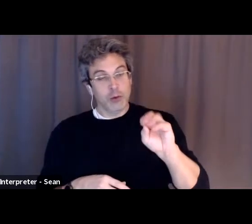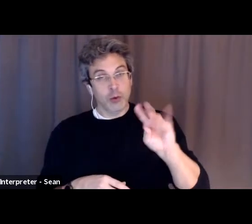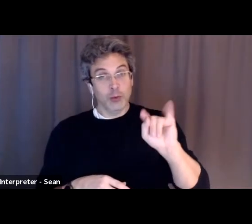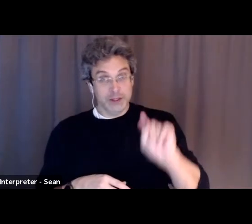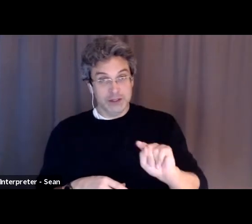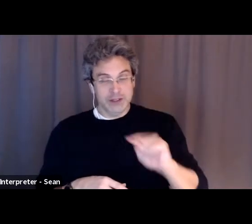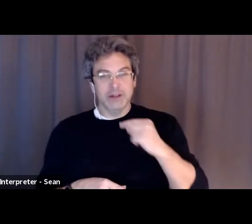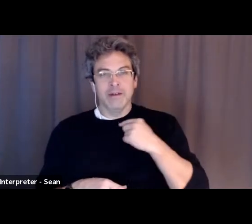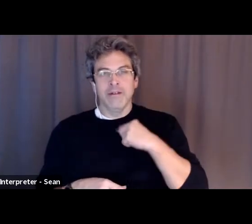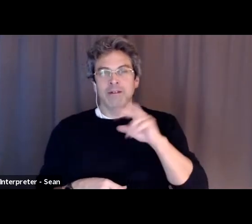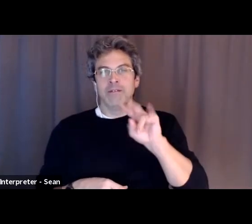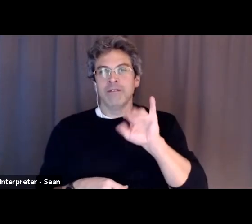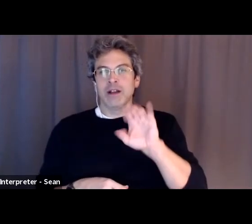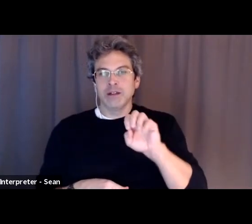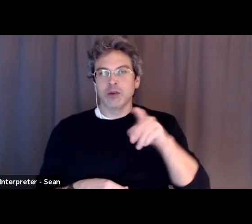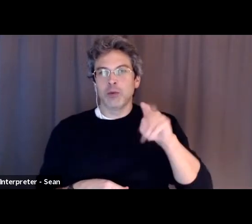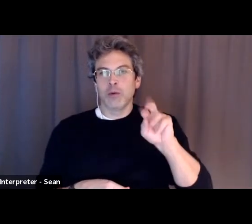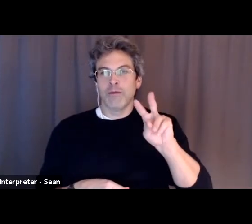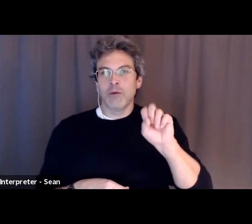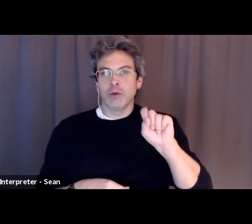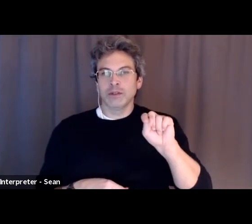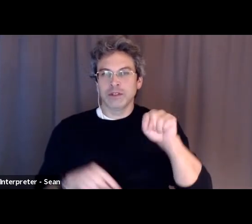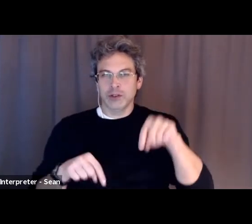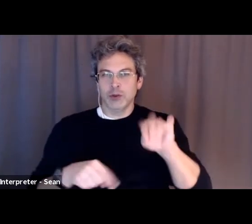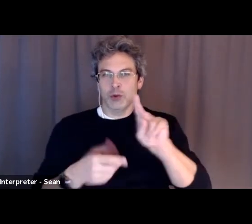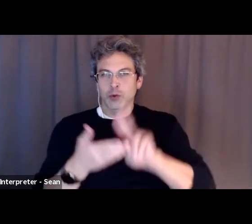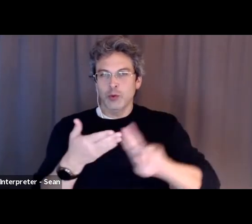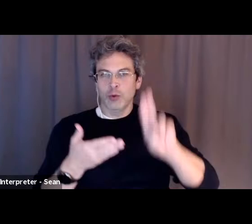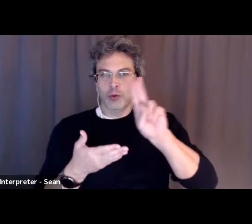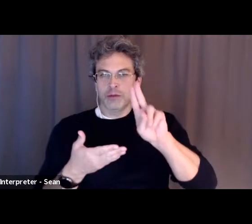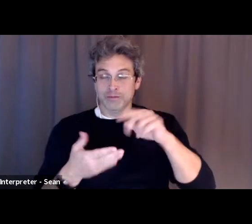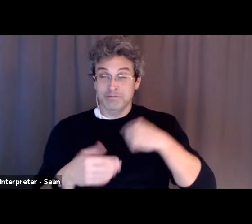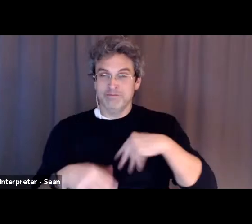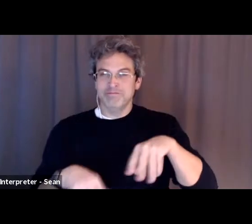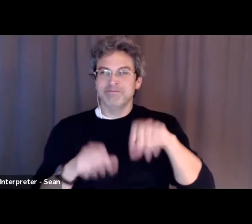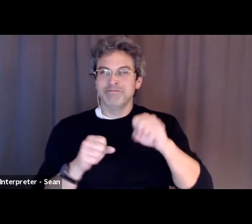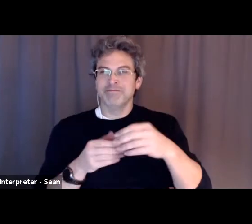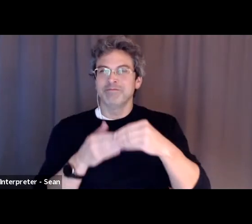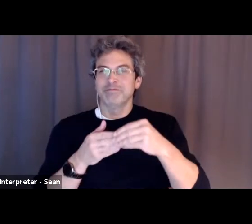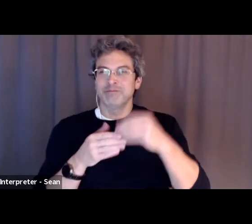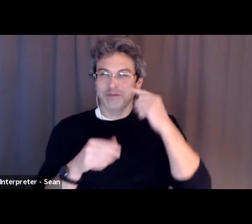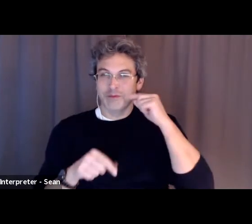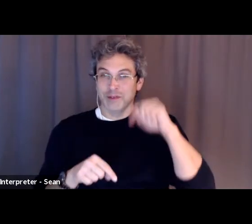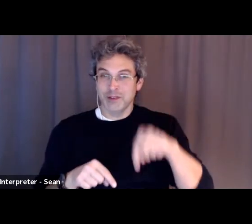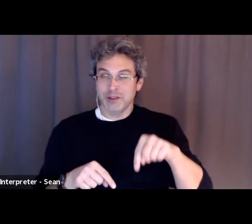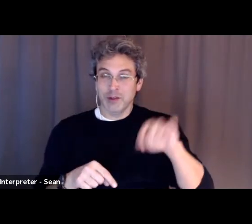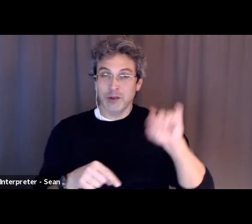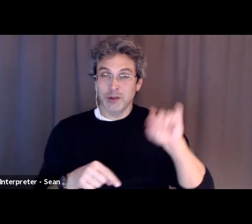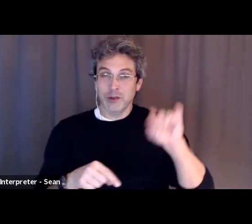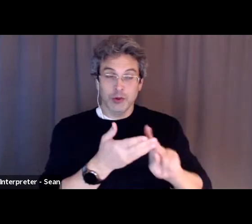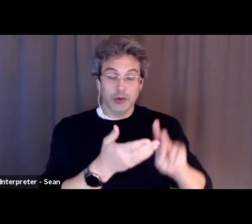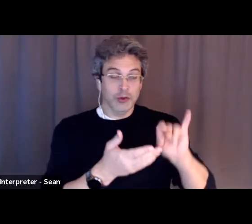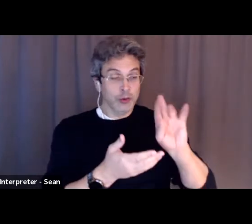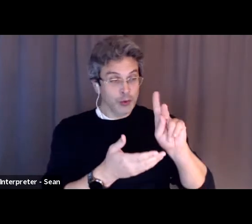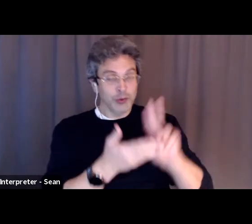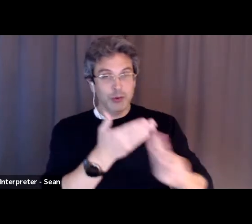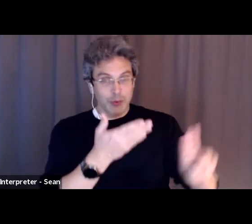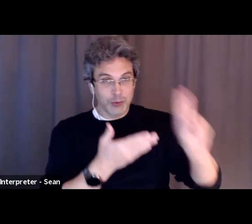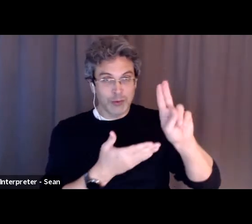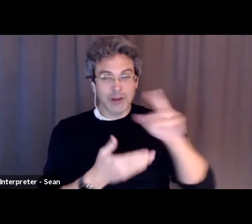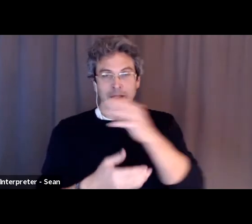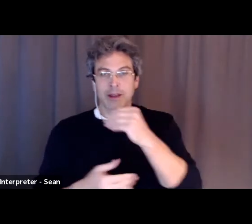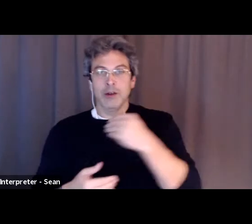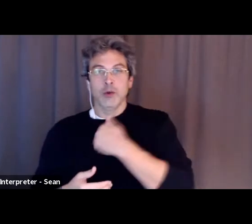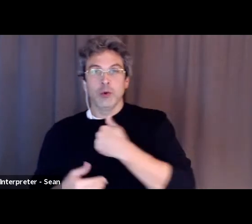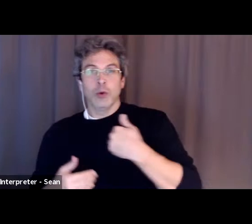pleasure of moderating today's session that brings York University and the Toronto Public Health COVID-19